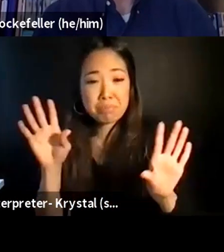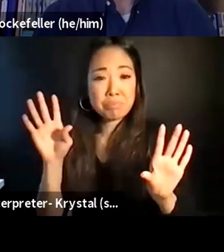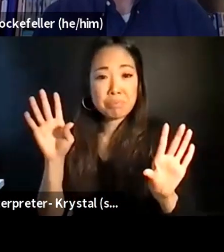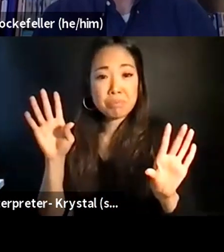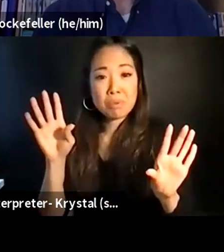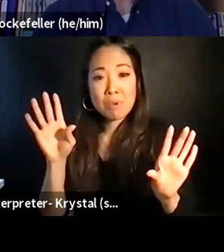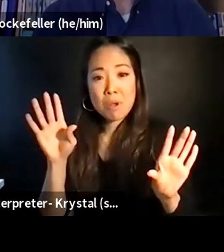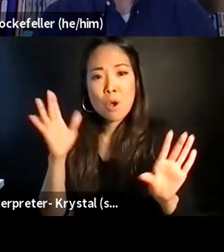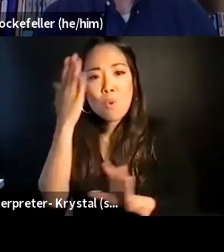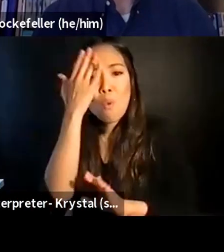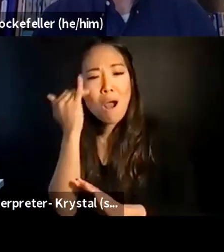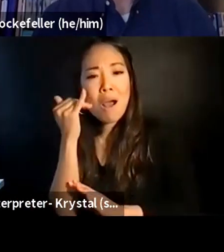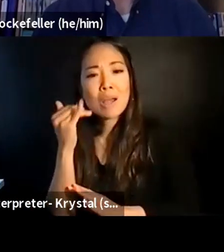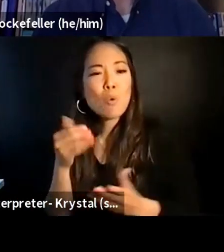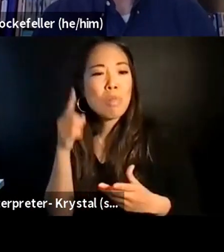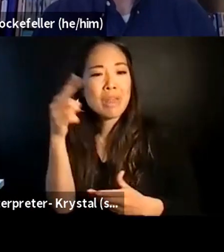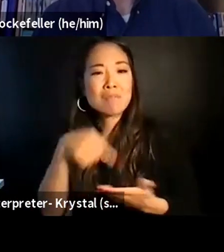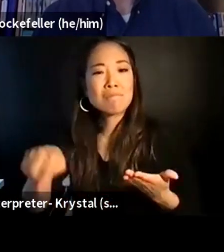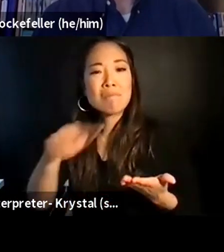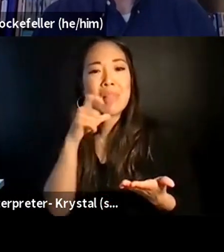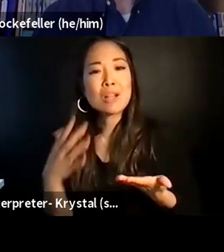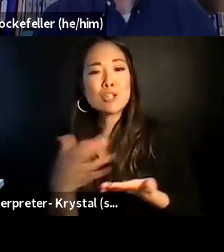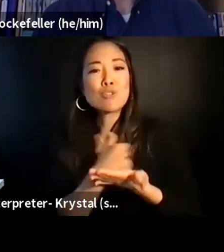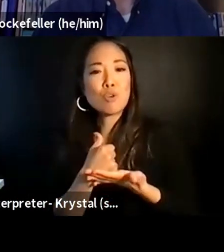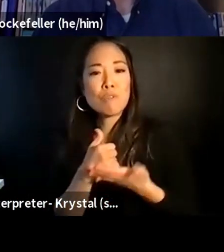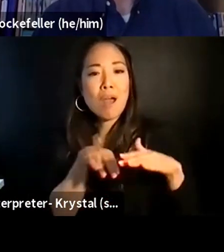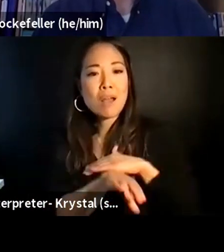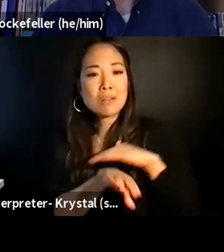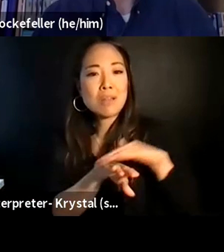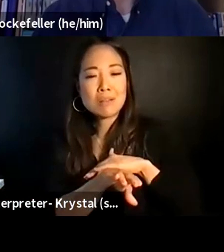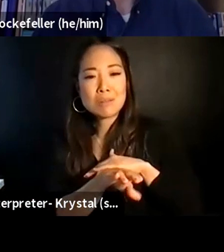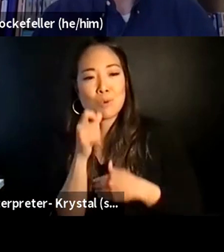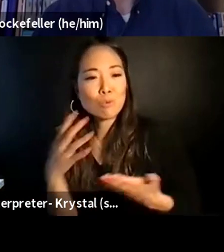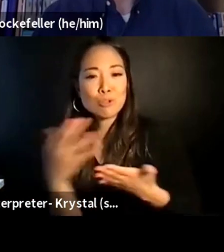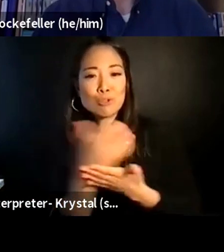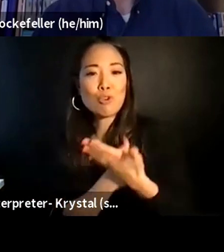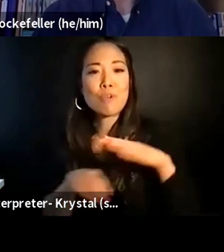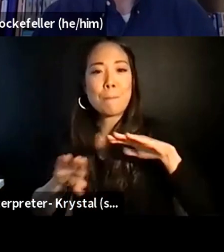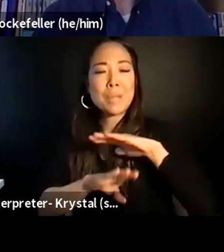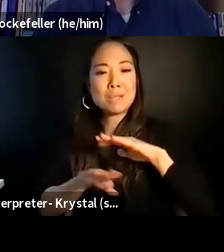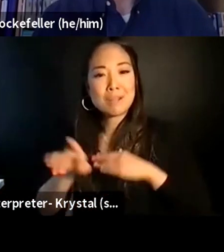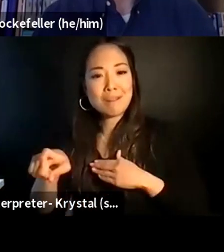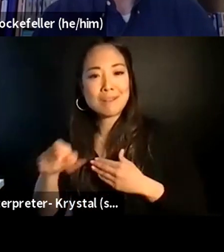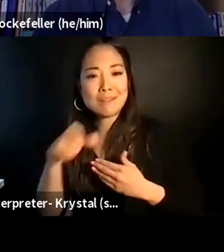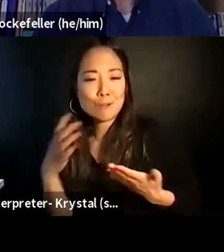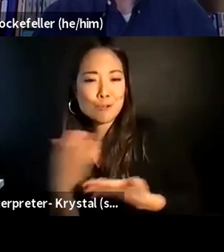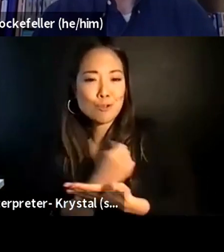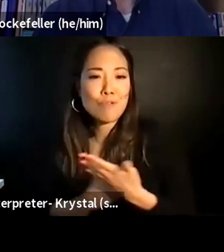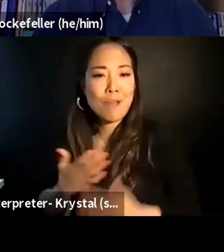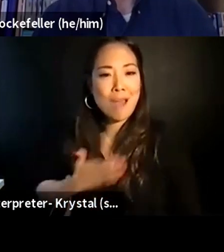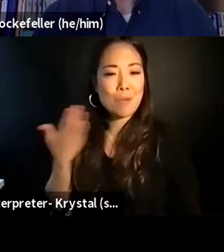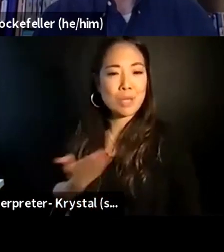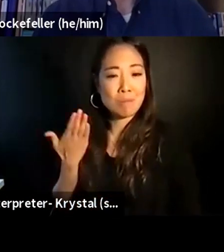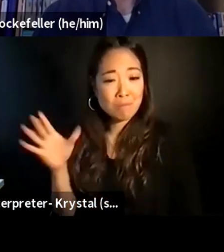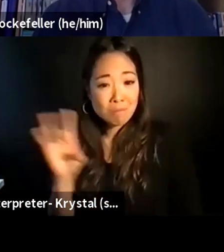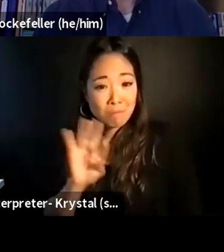to have access, not even just to basic needs, but to be happy. And I think that's a concept that doesn't get talked about enough when we're talking about